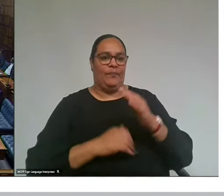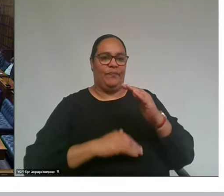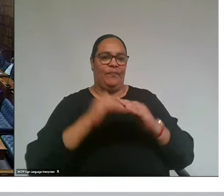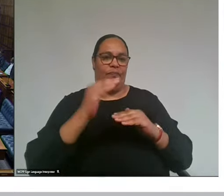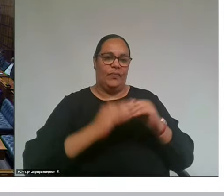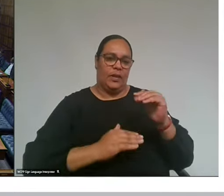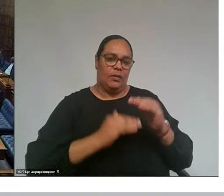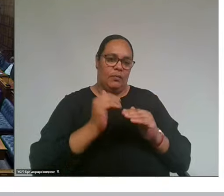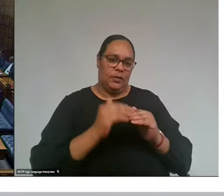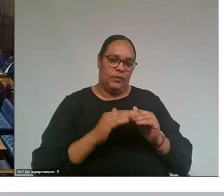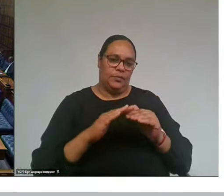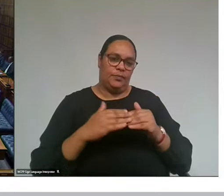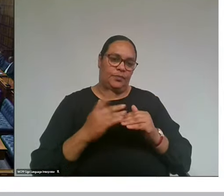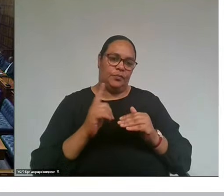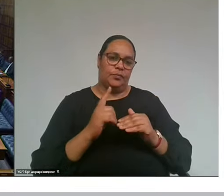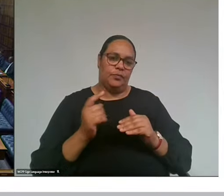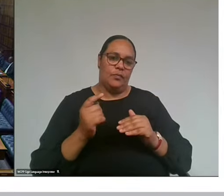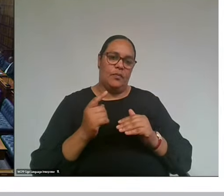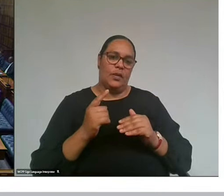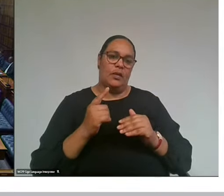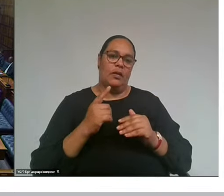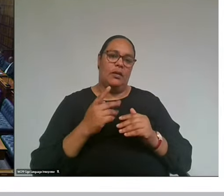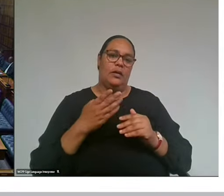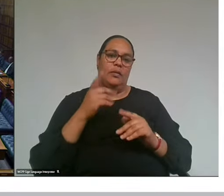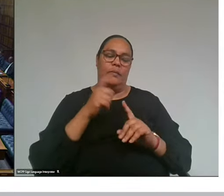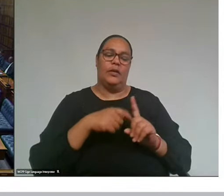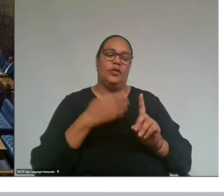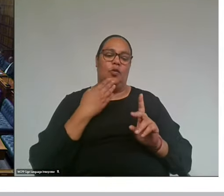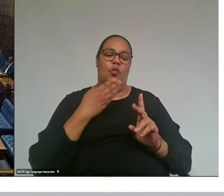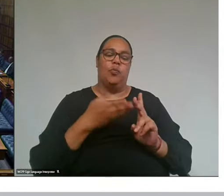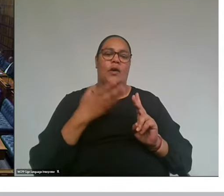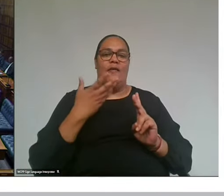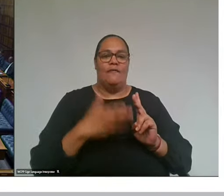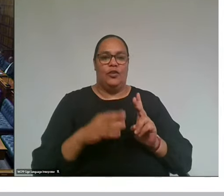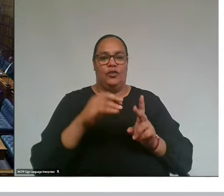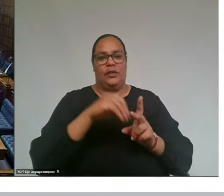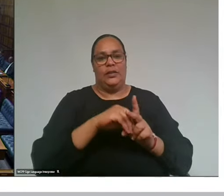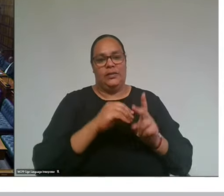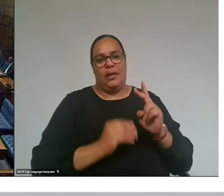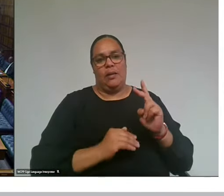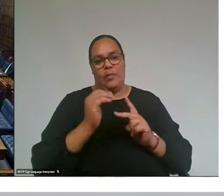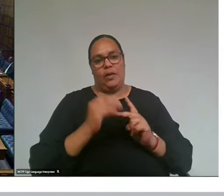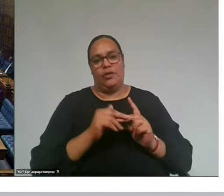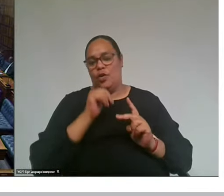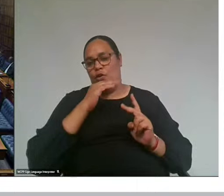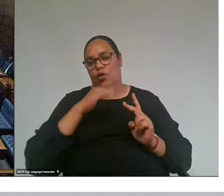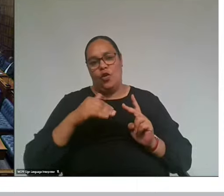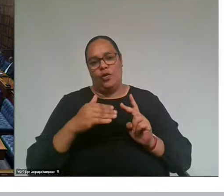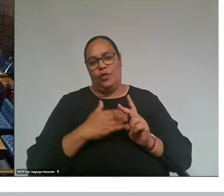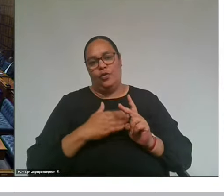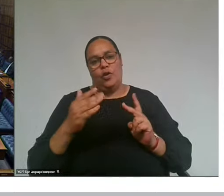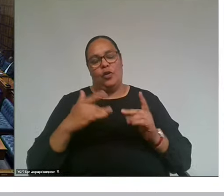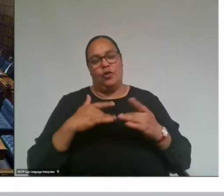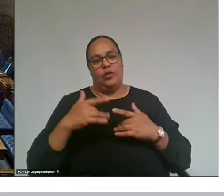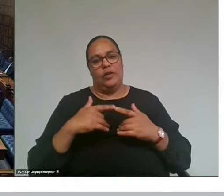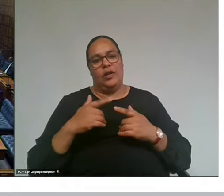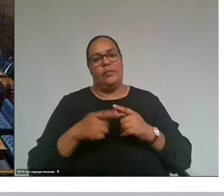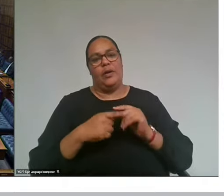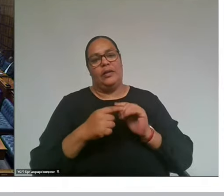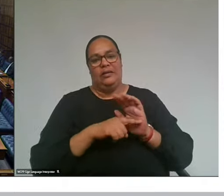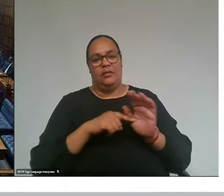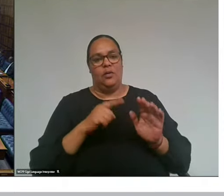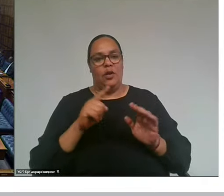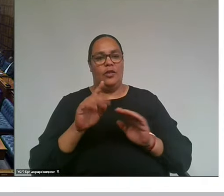building with a tenant already occupied in that building um not yet a going ER by definition because their